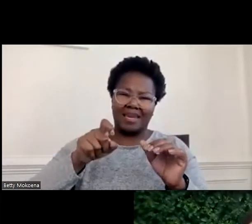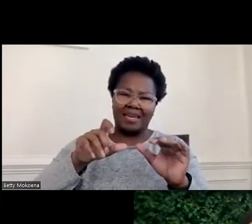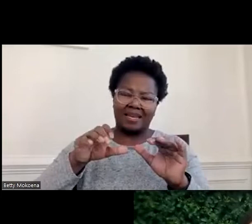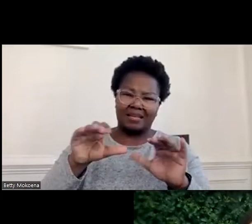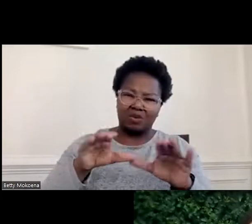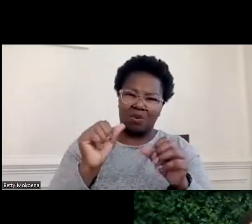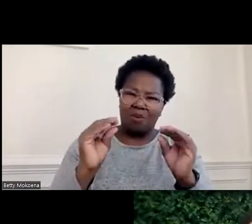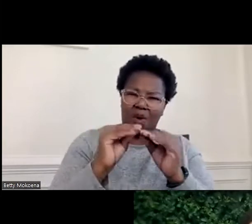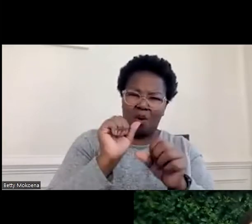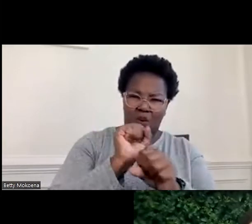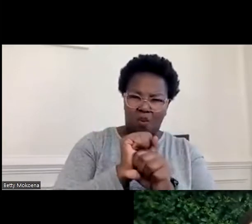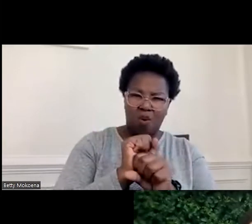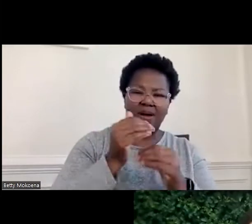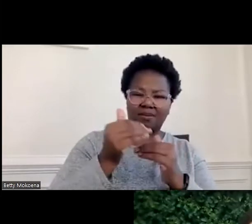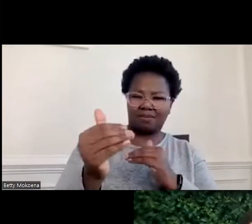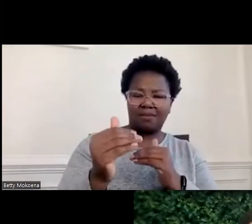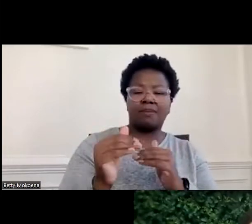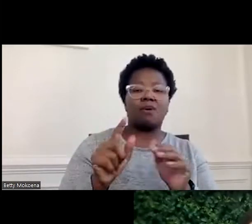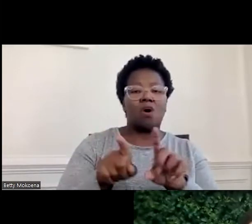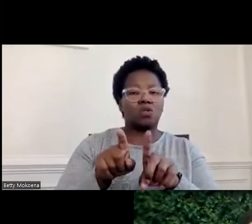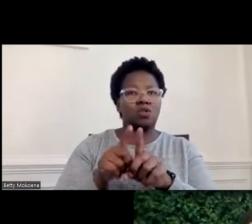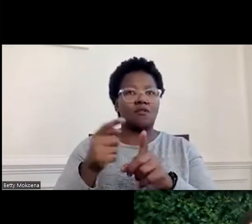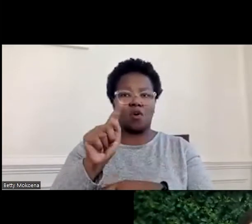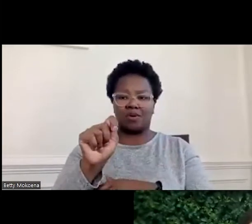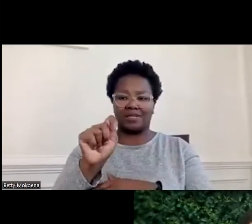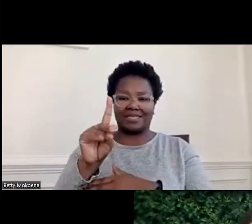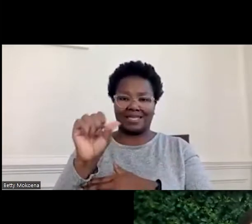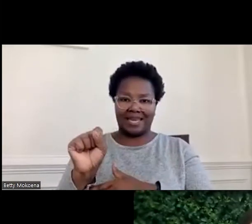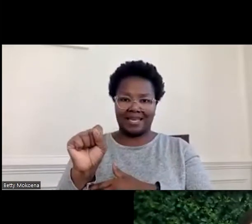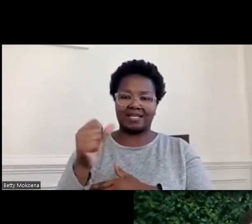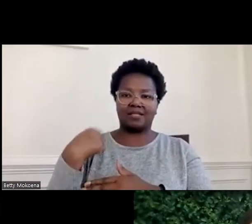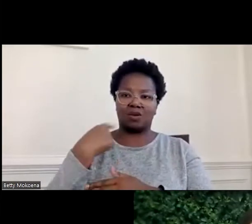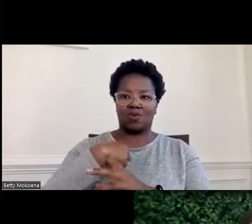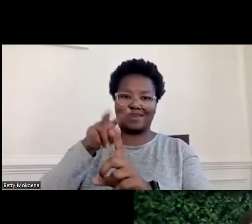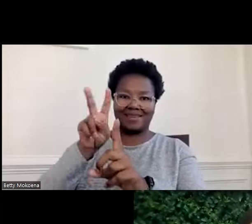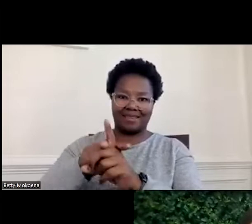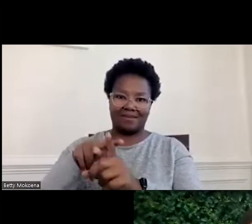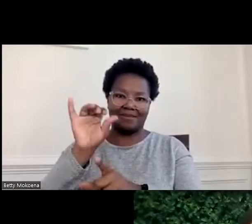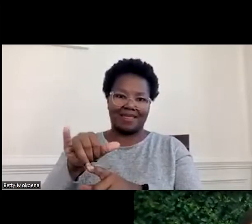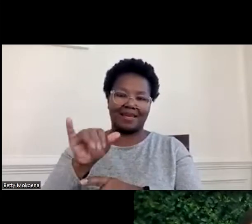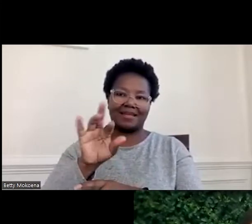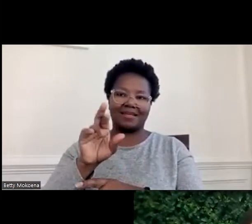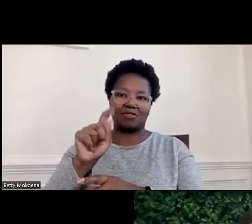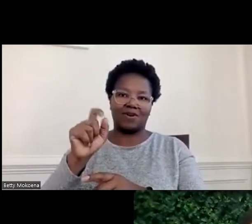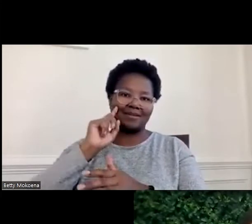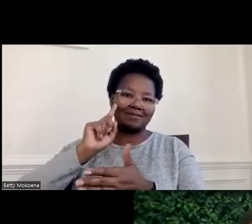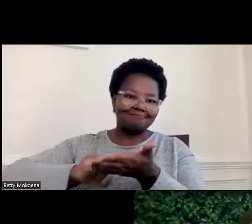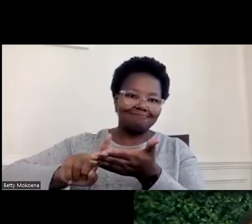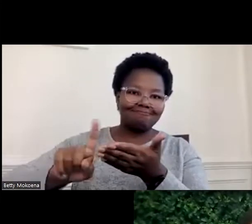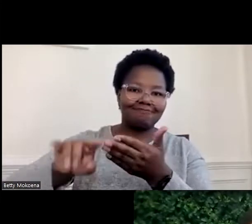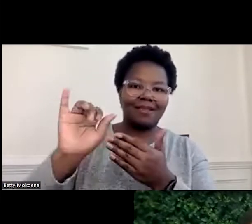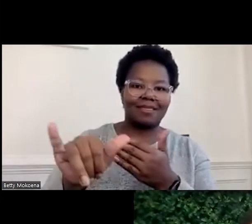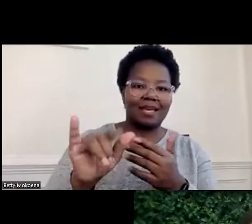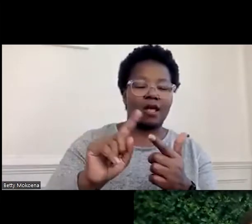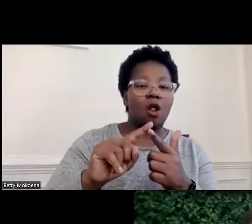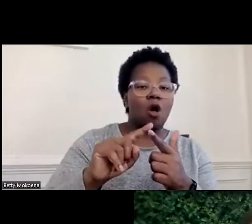tailored day, still a lot of work that needs to be done to implement the rate study and review some of the assumptions that